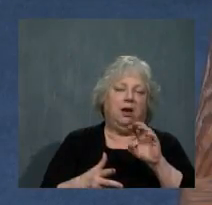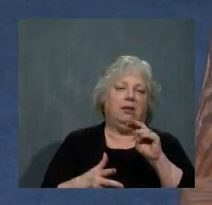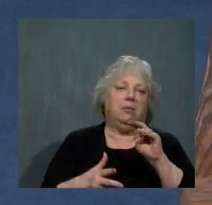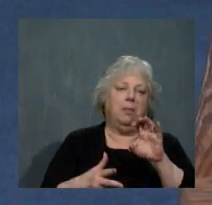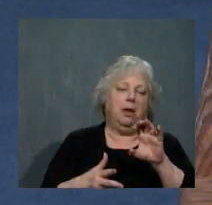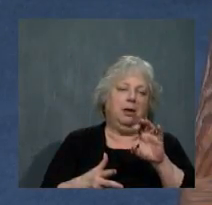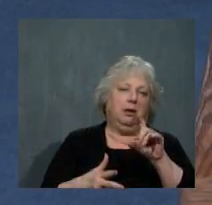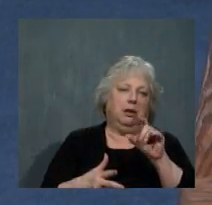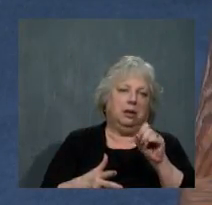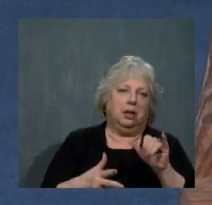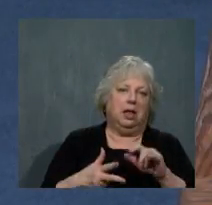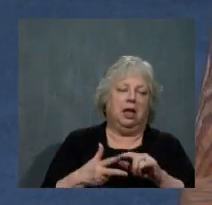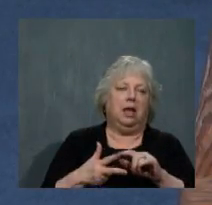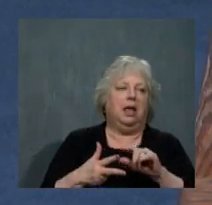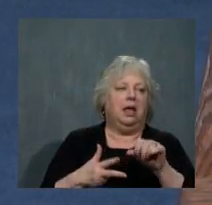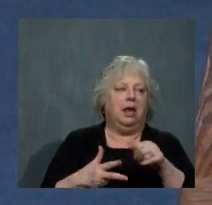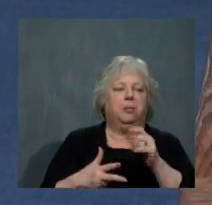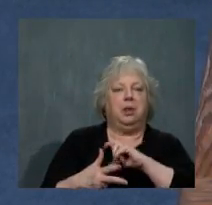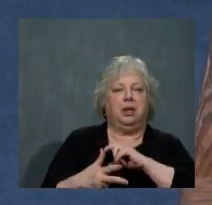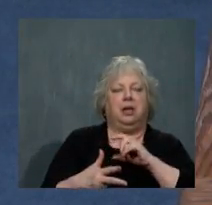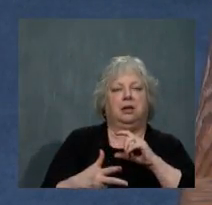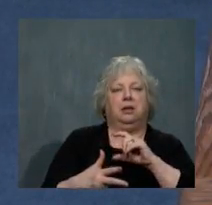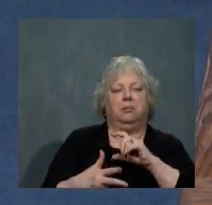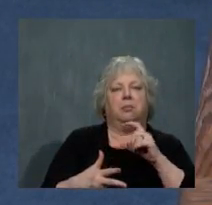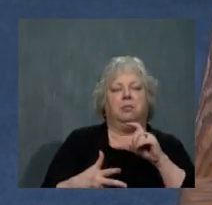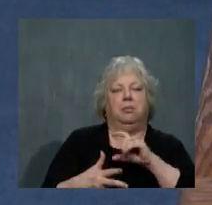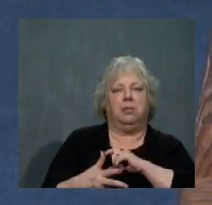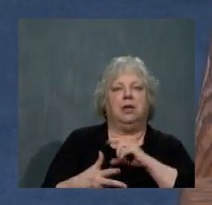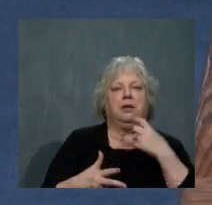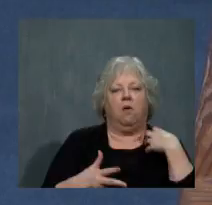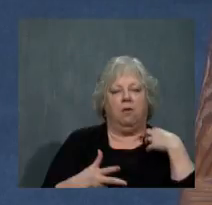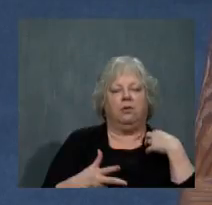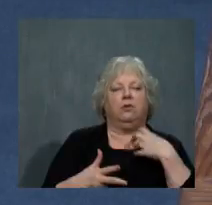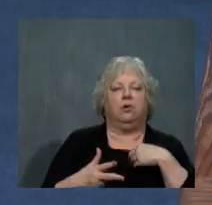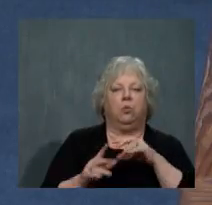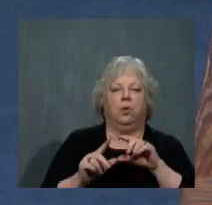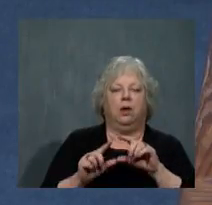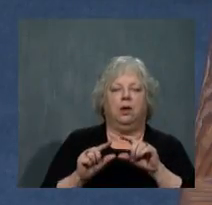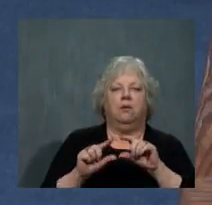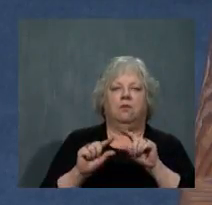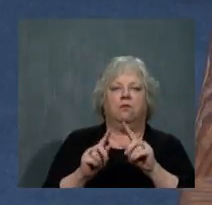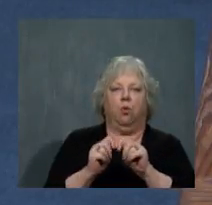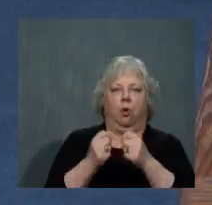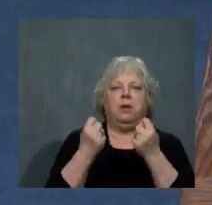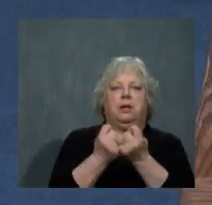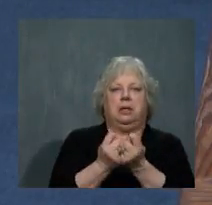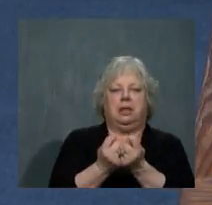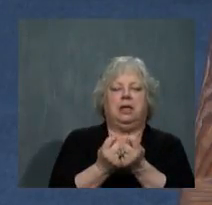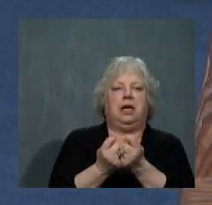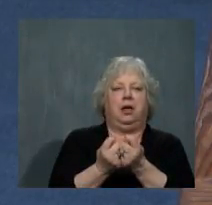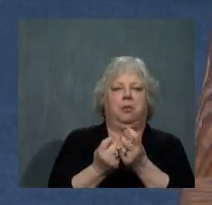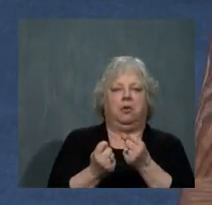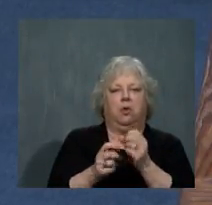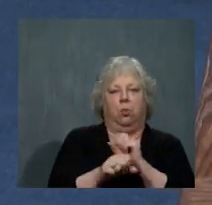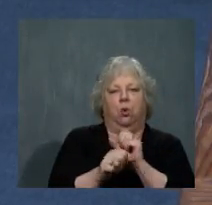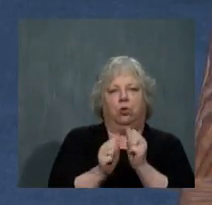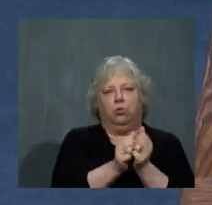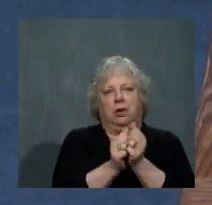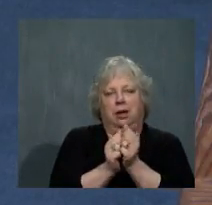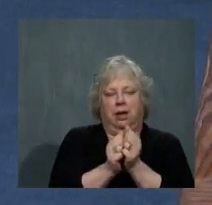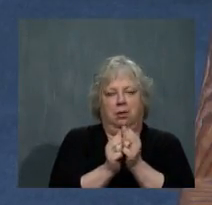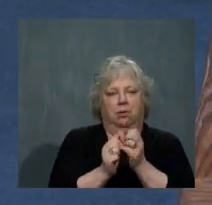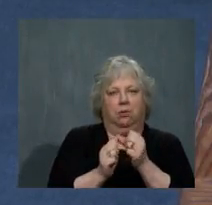very end that were working with me. And we formed a team, and a lot of things were always done as a team. So by no means, a lot of things